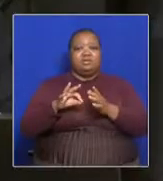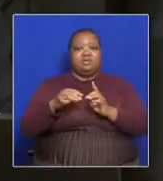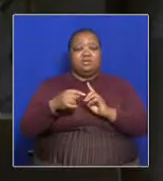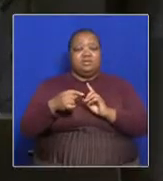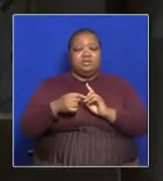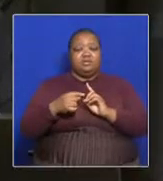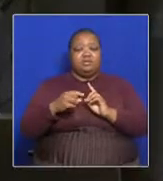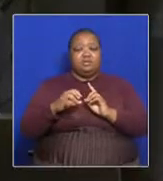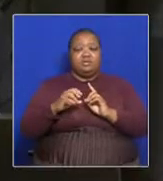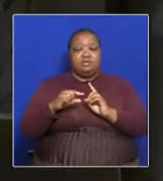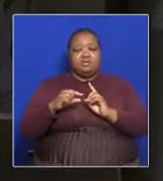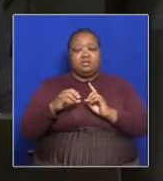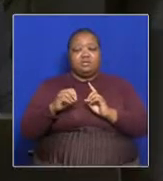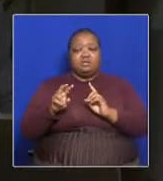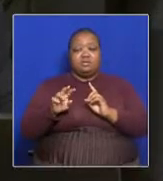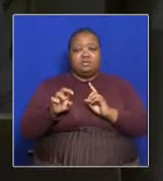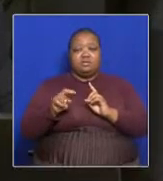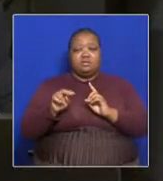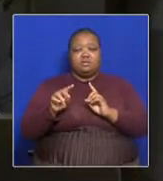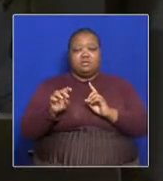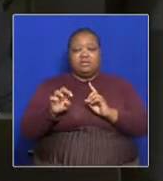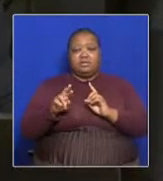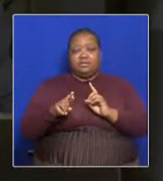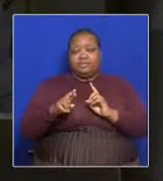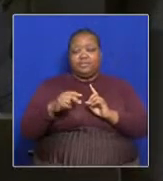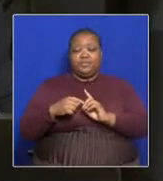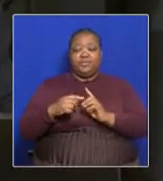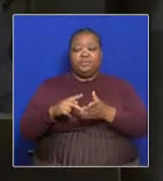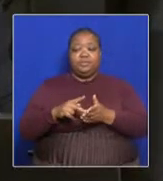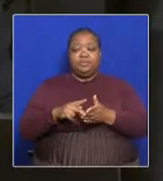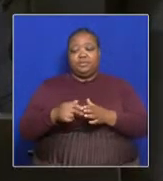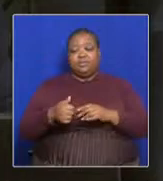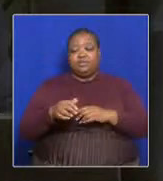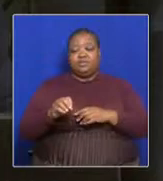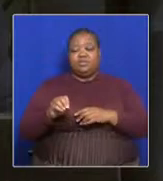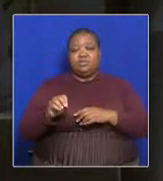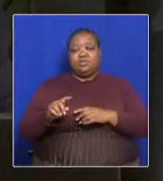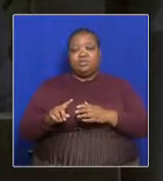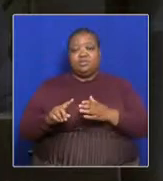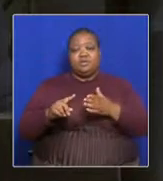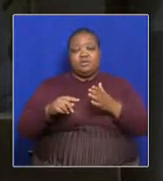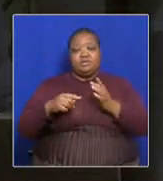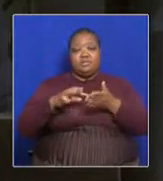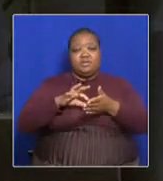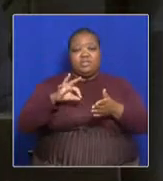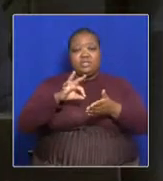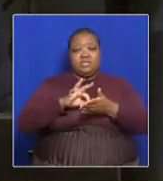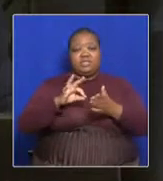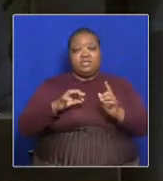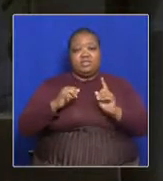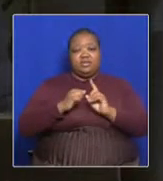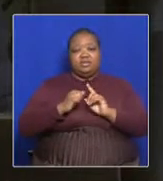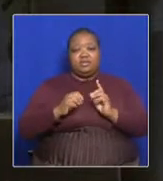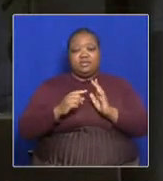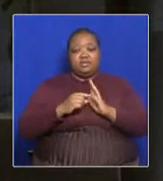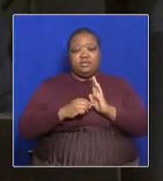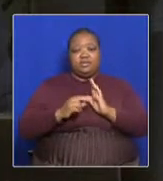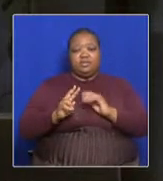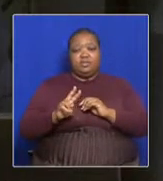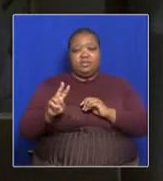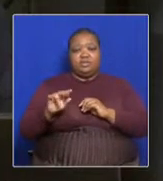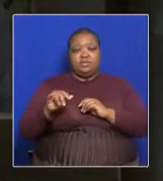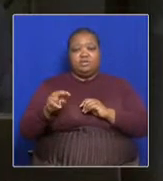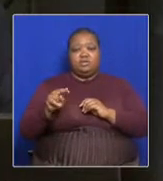page 601, which is Govender, and it has his signature. It's on the 22nd of June,